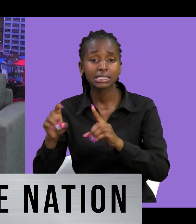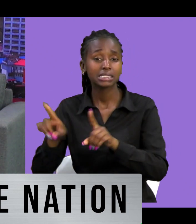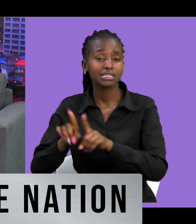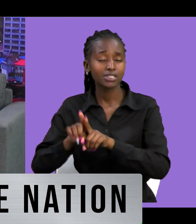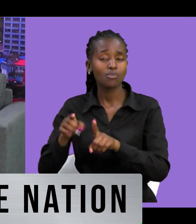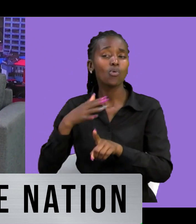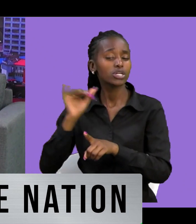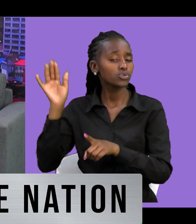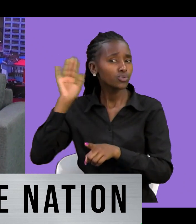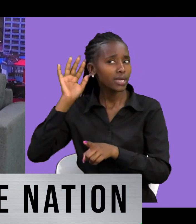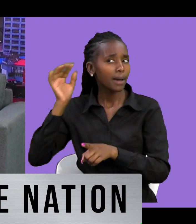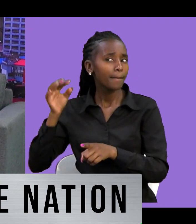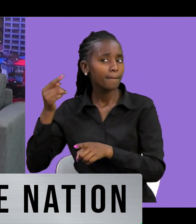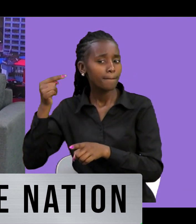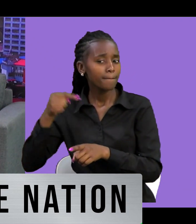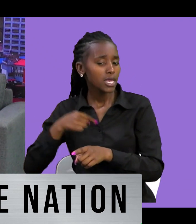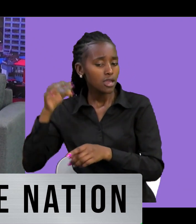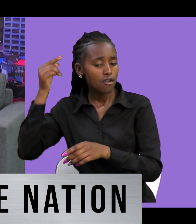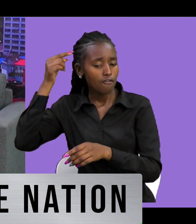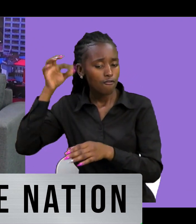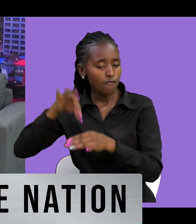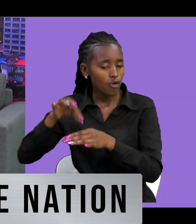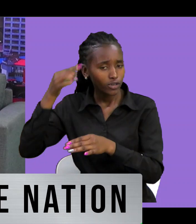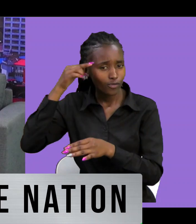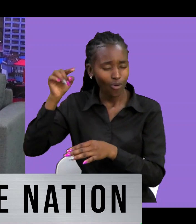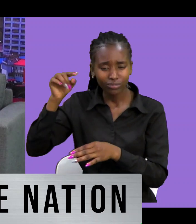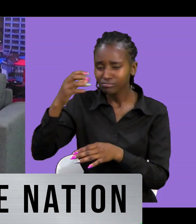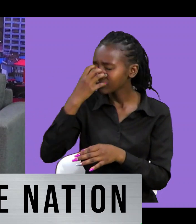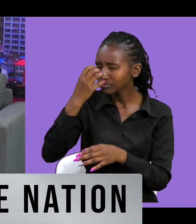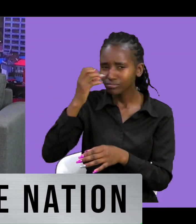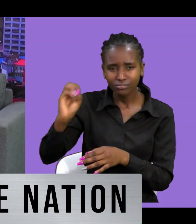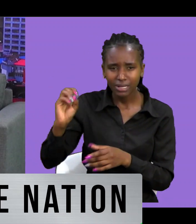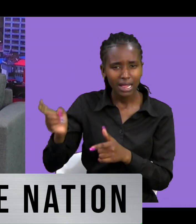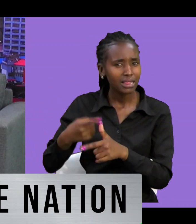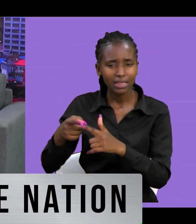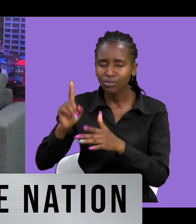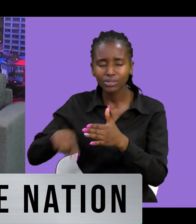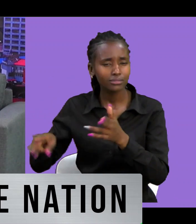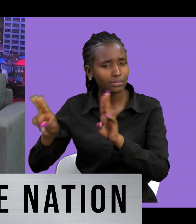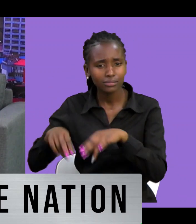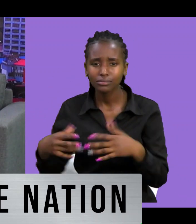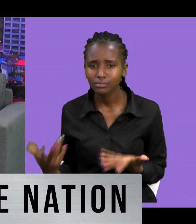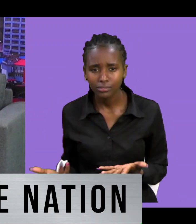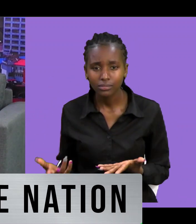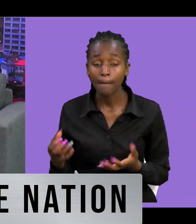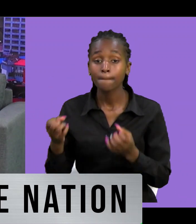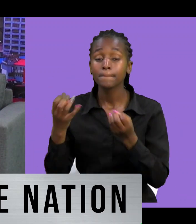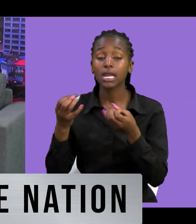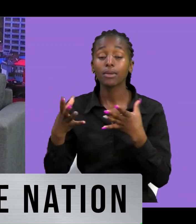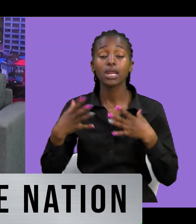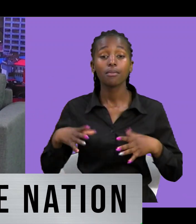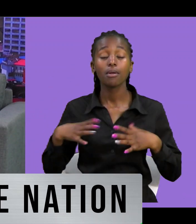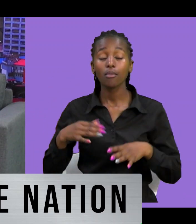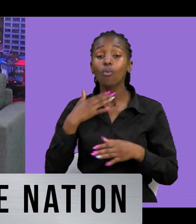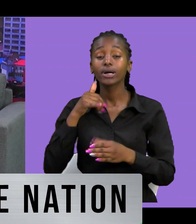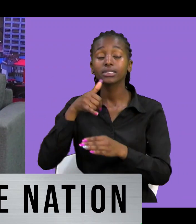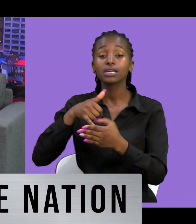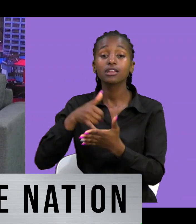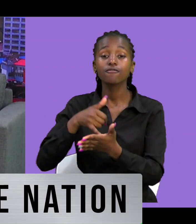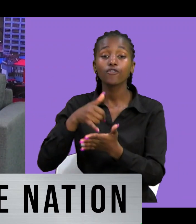themselves with the government. It's like they just don't want anything to do with the government, and it is not